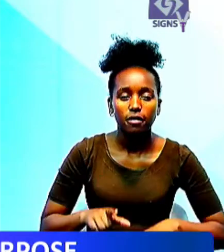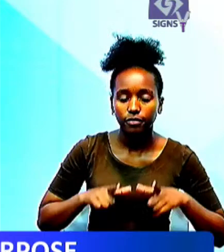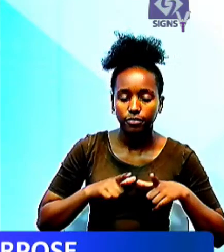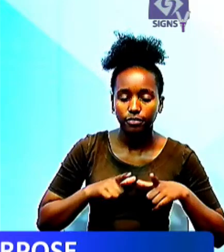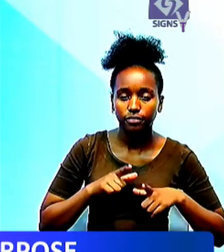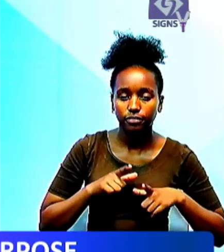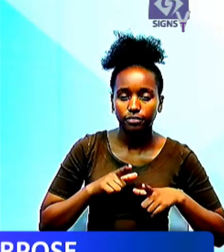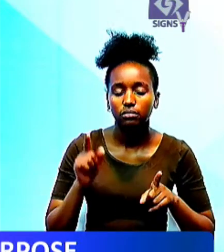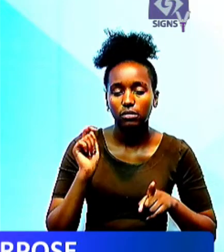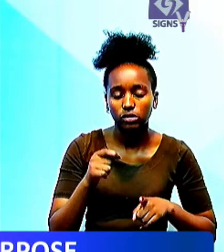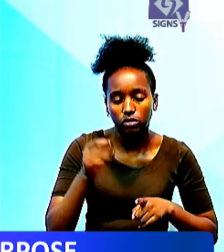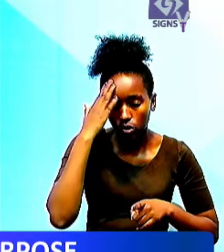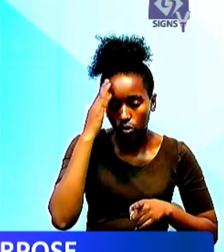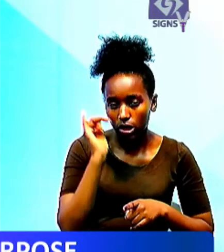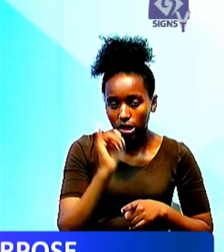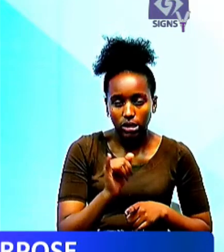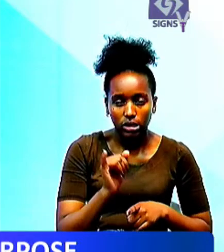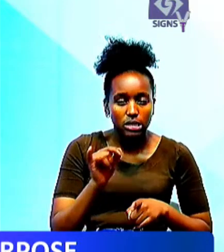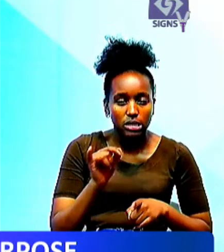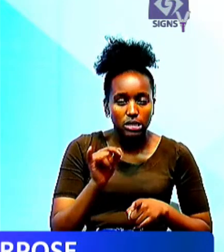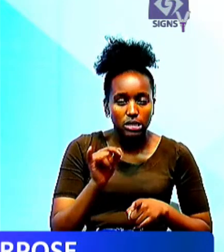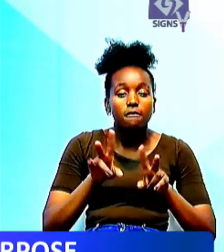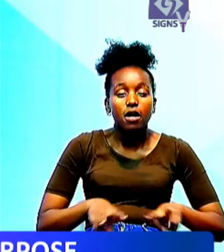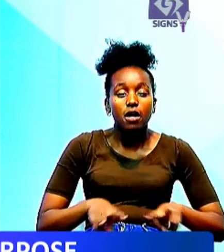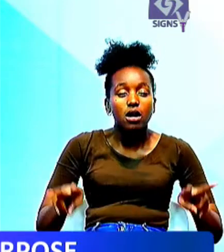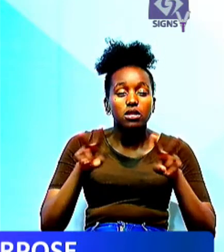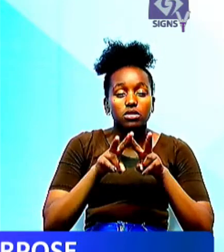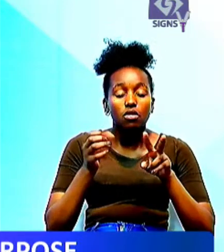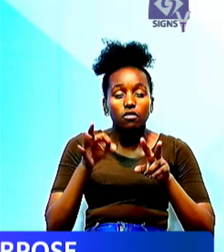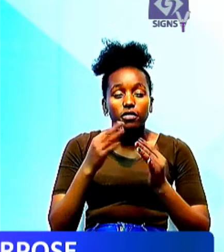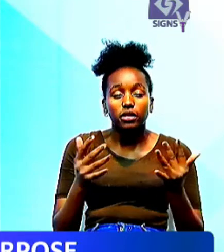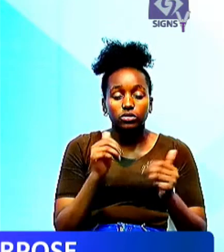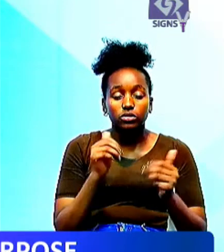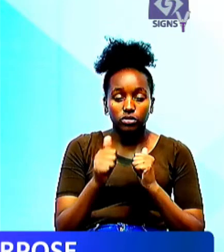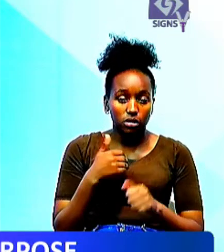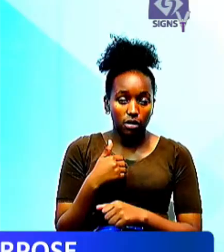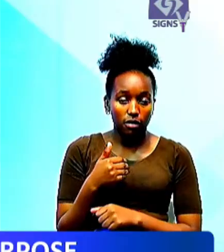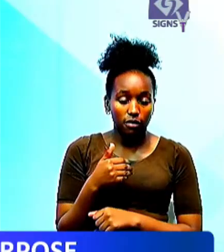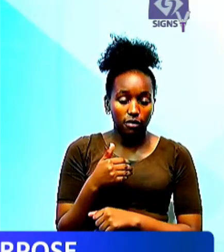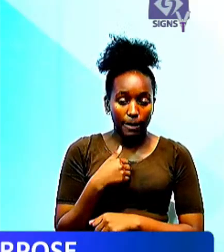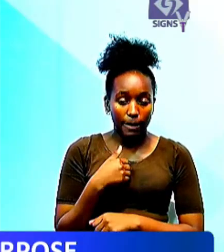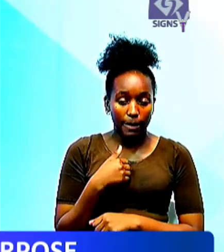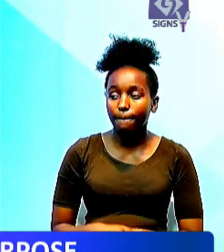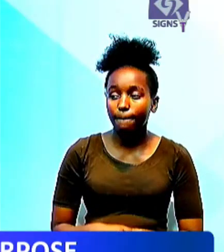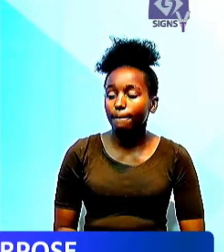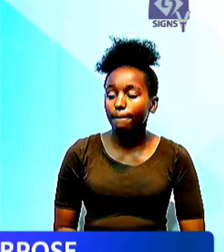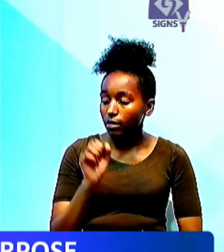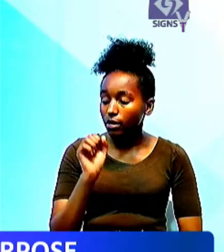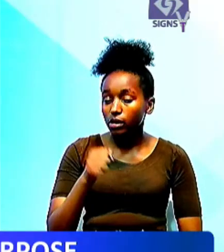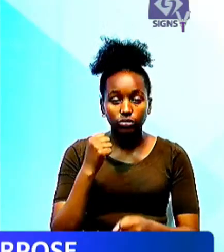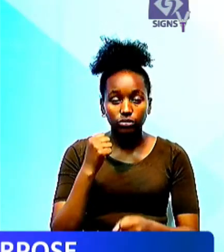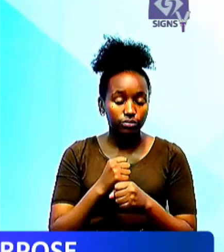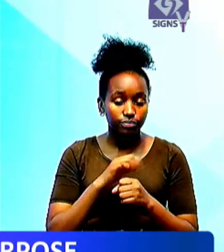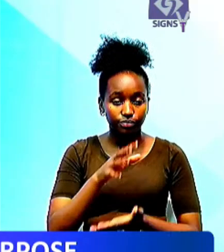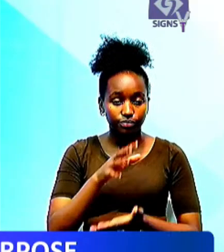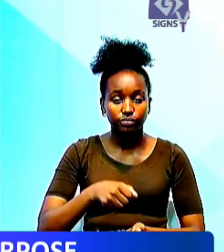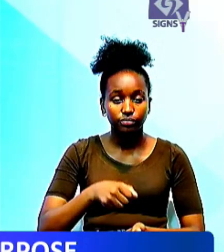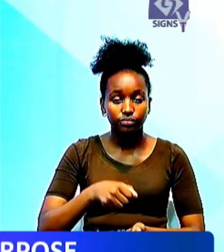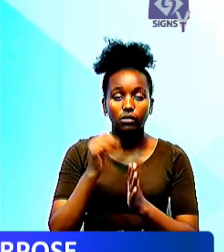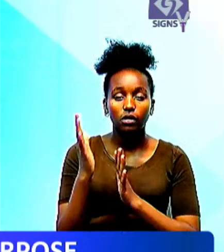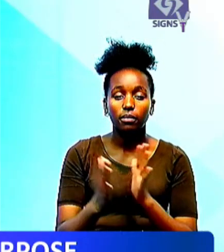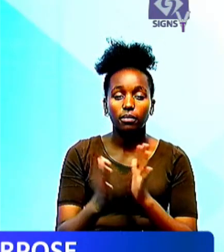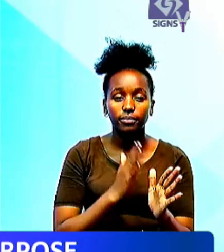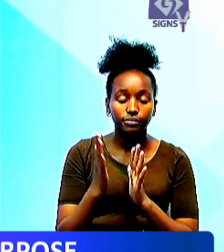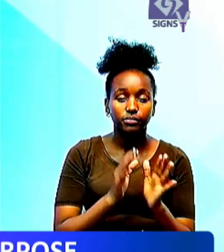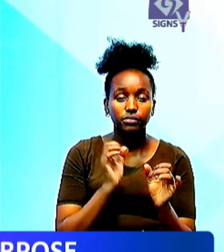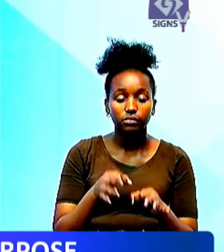your money go. What are the values, the things you have. So the first thing is do a financial planning, do a budget. Get to have a